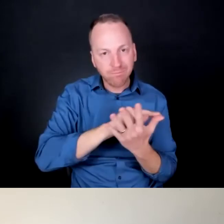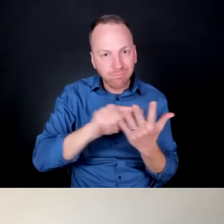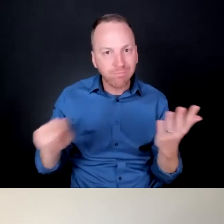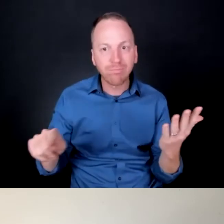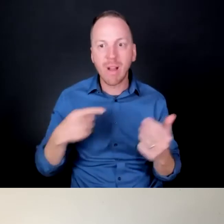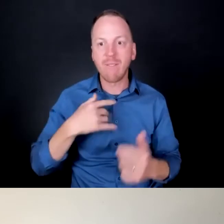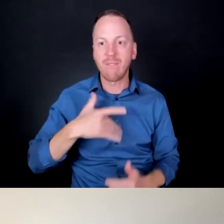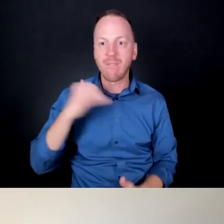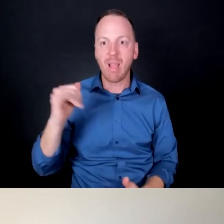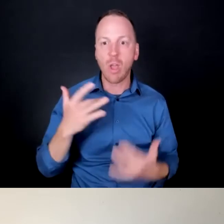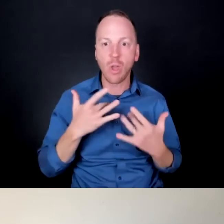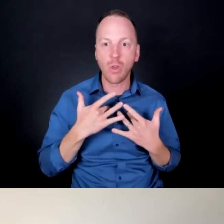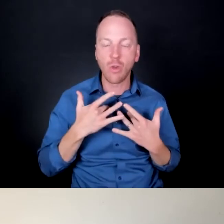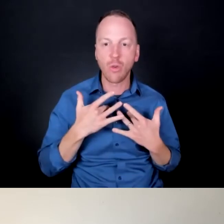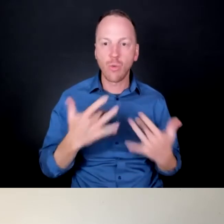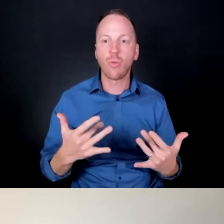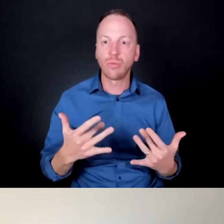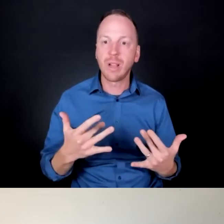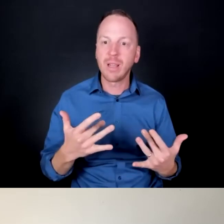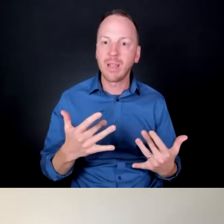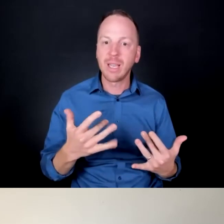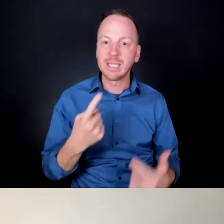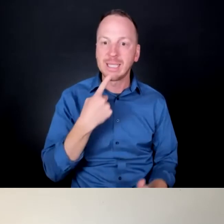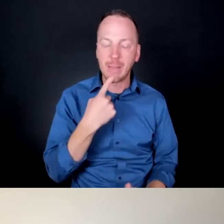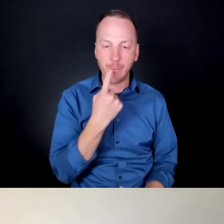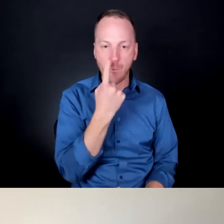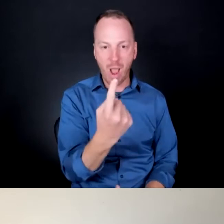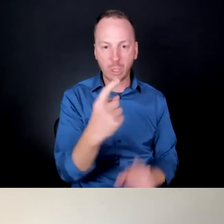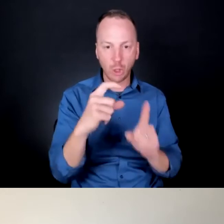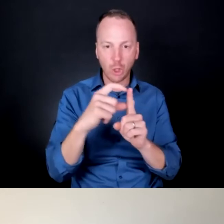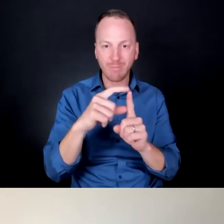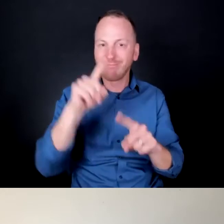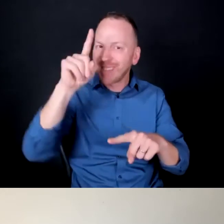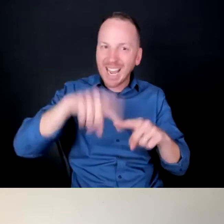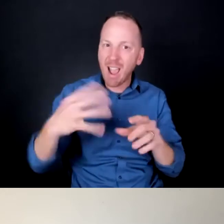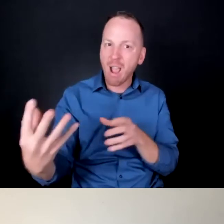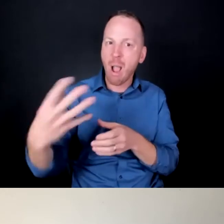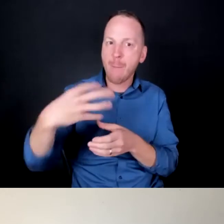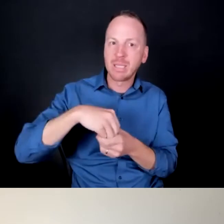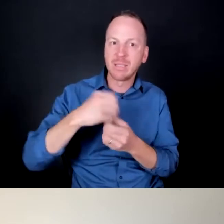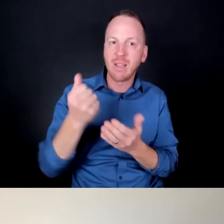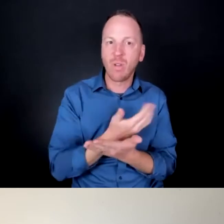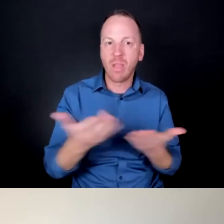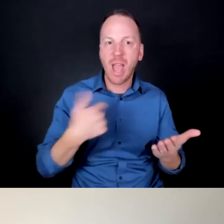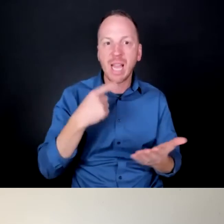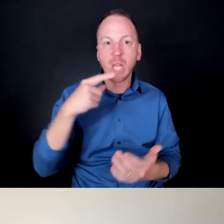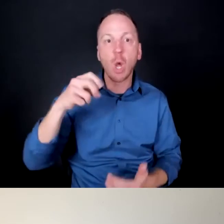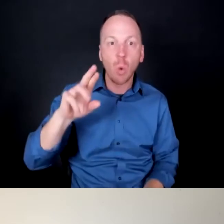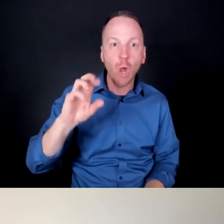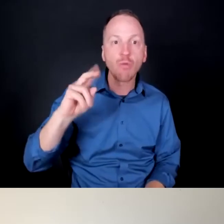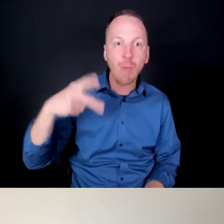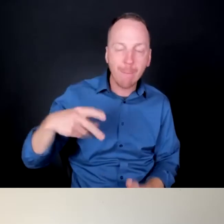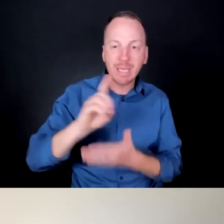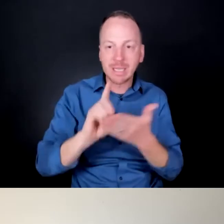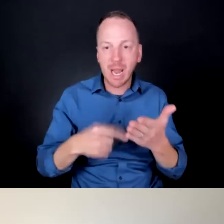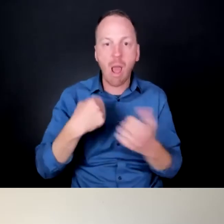I feel like usually saying just one term doesn't really encompass it all. Sometimes I say queer crypt design because